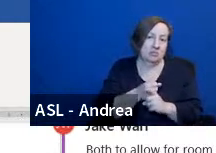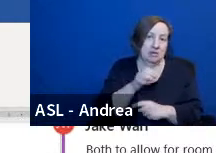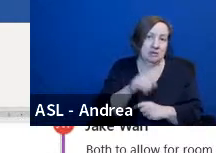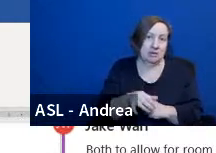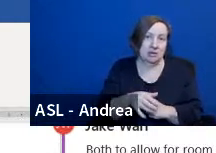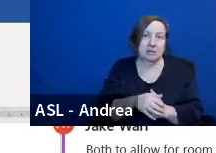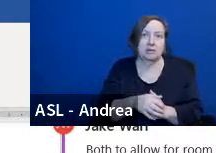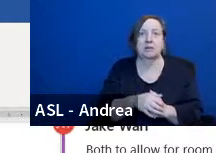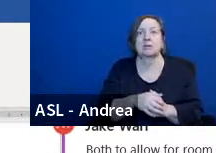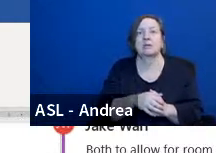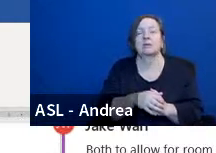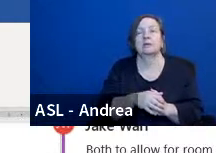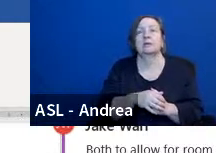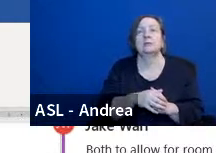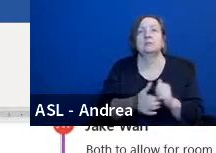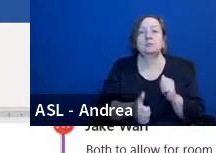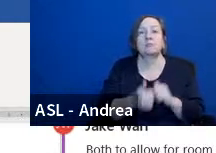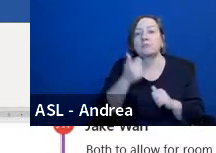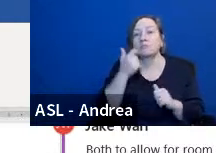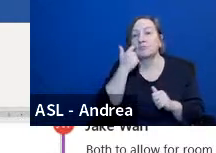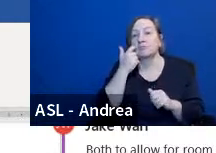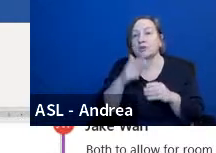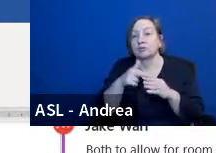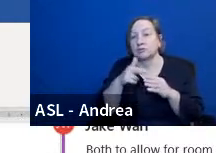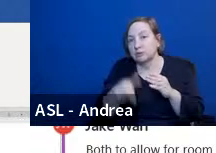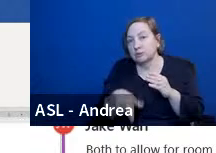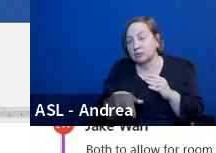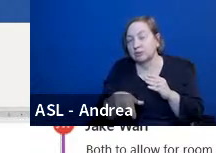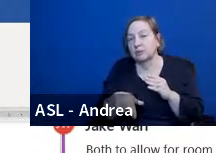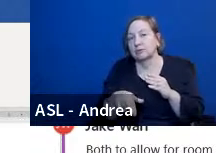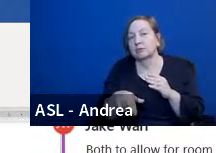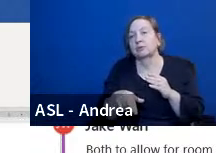The latest result that